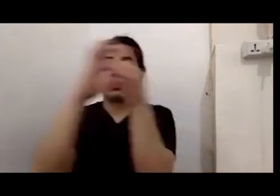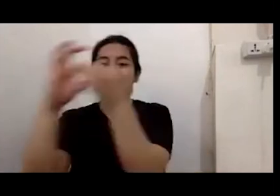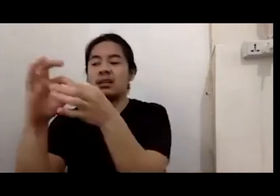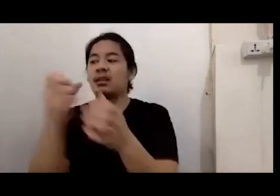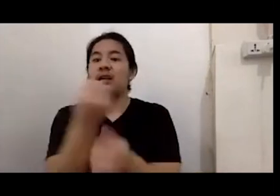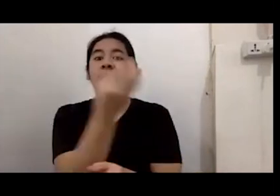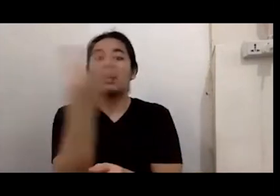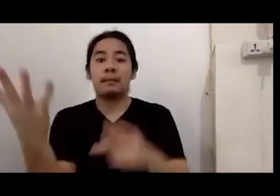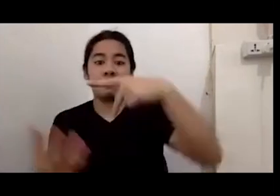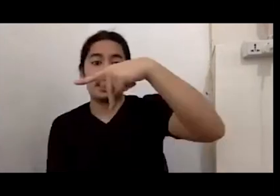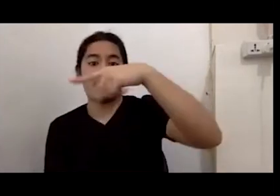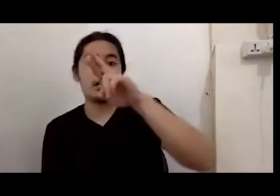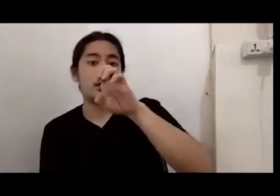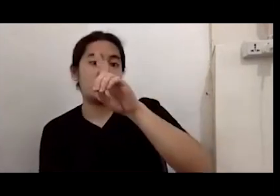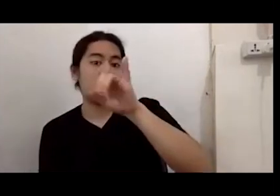right?